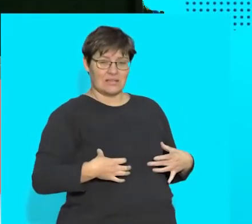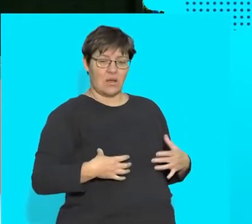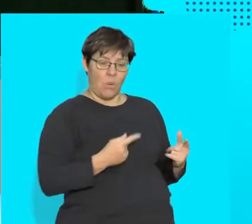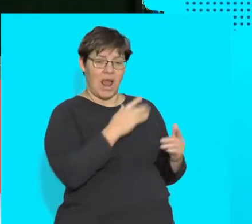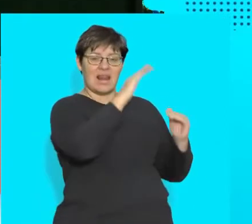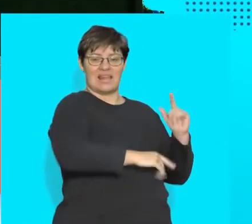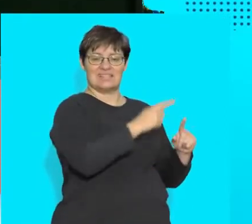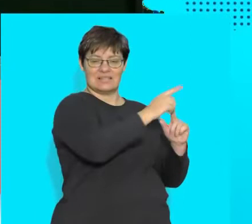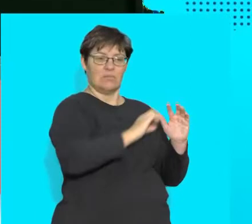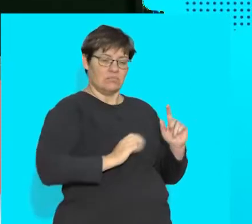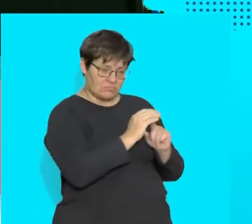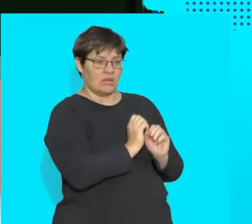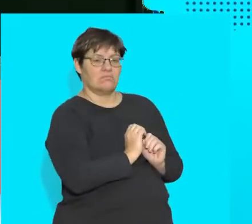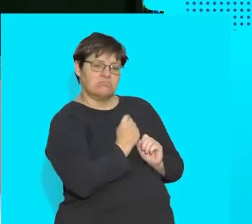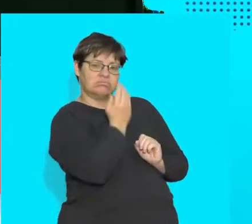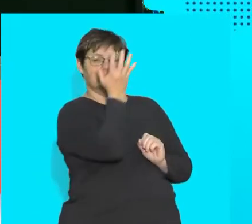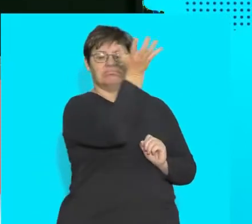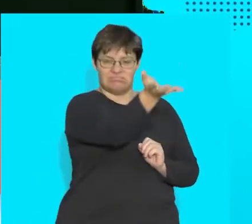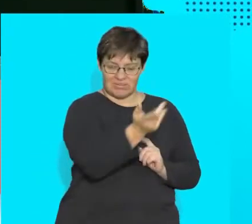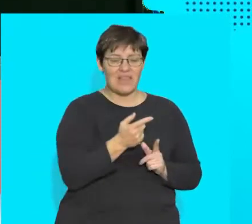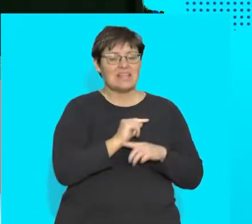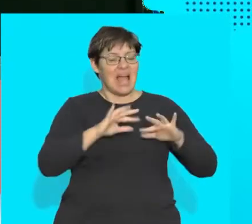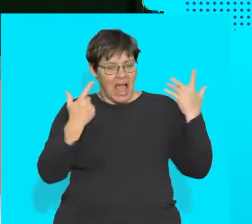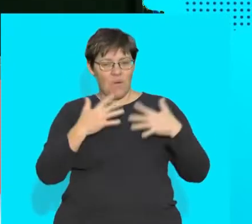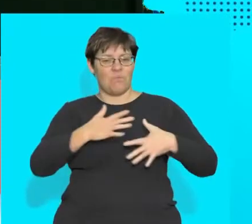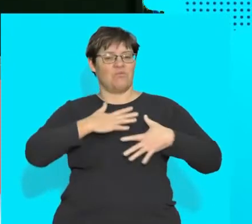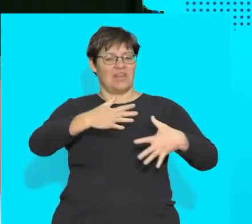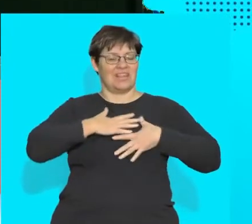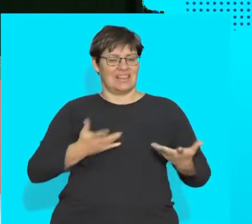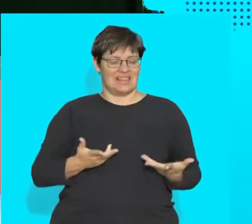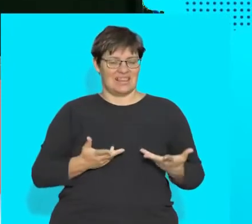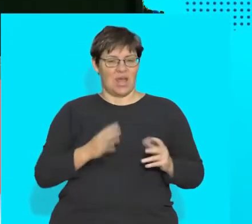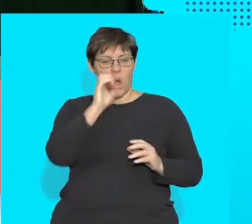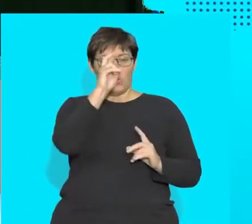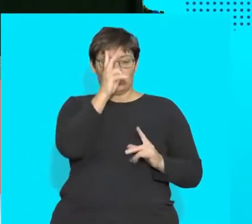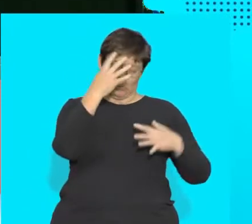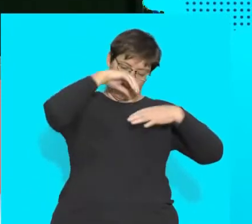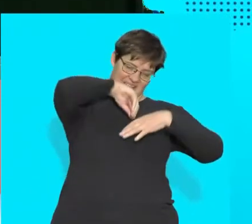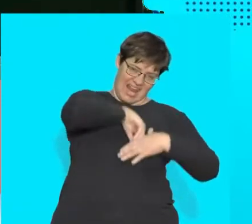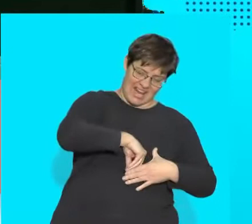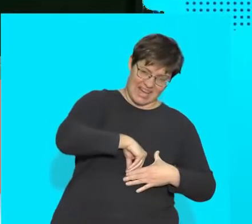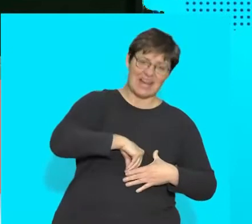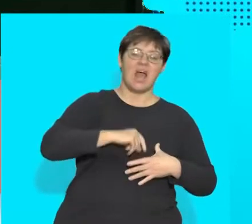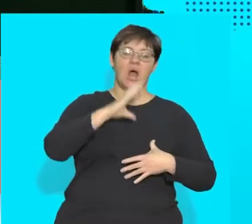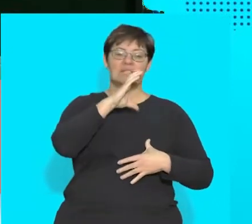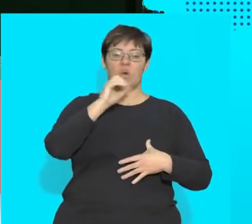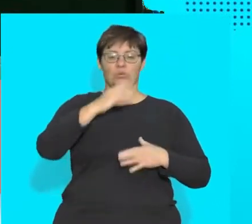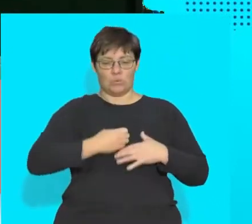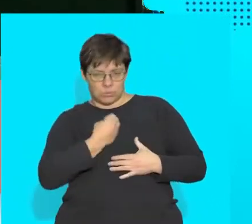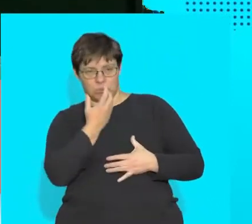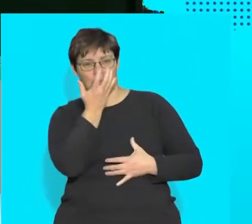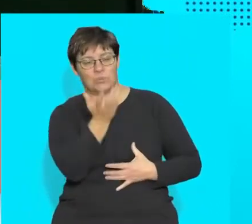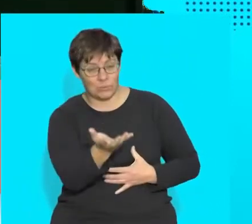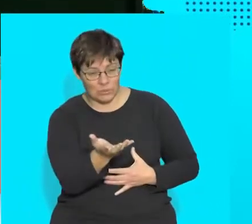lungs. That's how we breathe. That's how we can bring air in. We can bring in nice fresh air, bring out. So all these